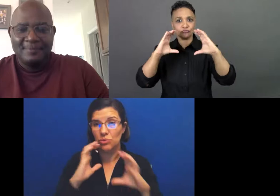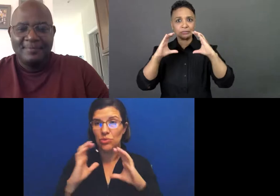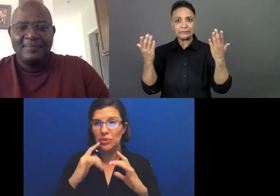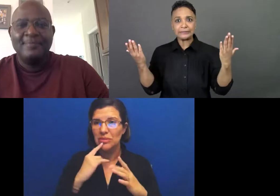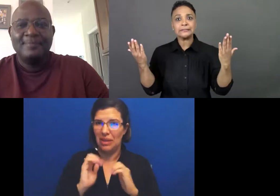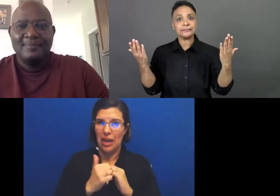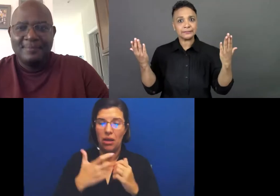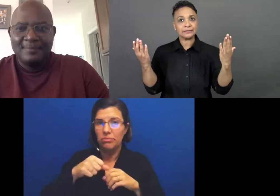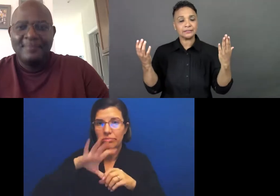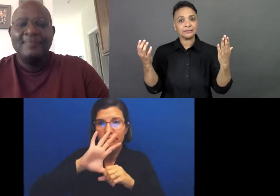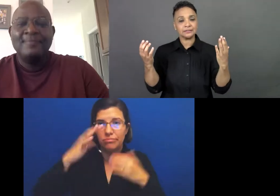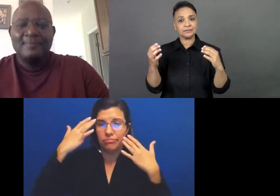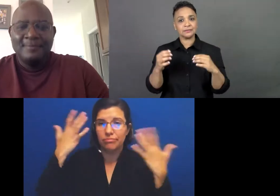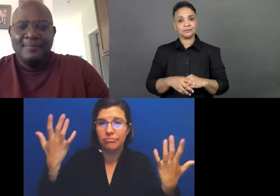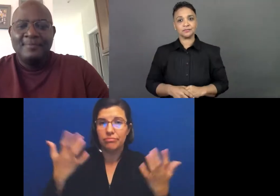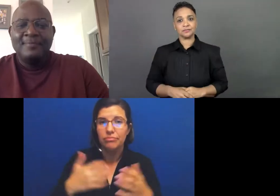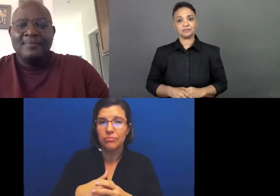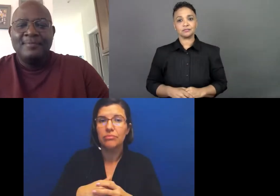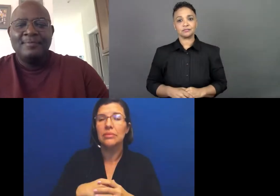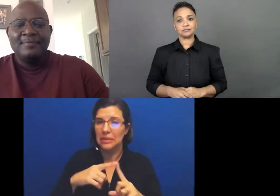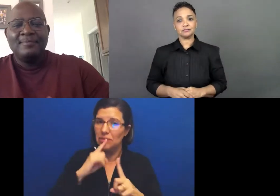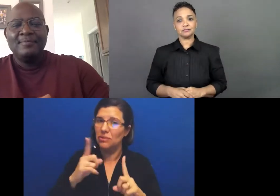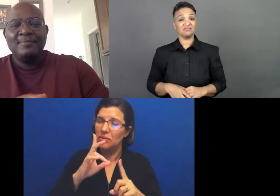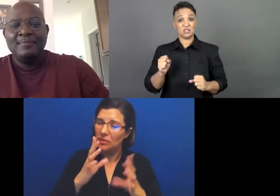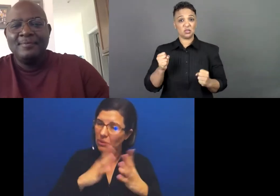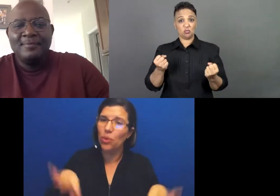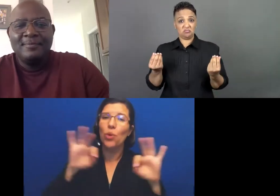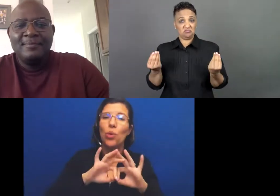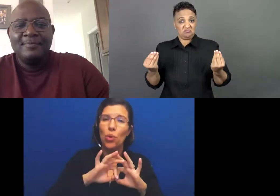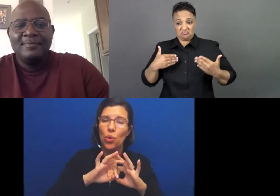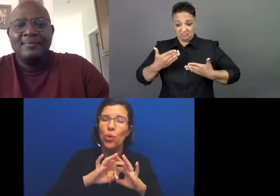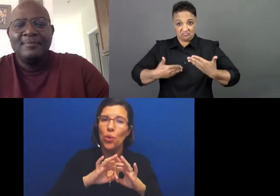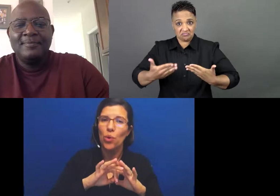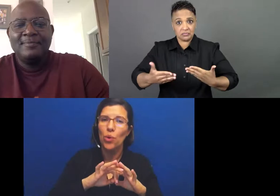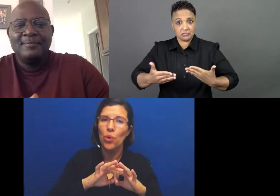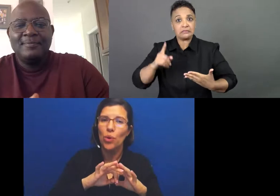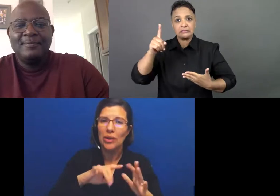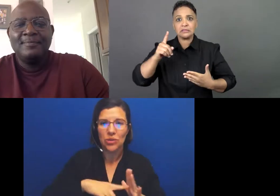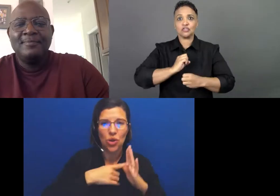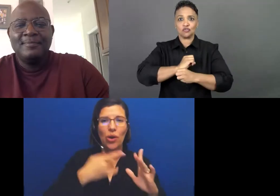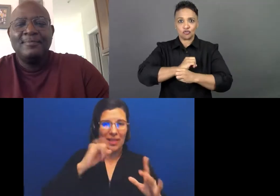how? So that's very important that you started hearing of hearing.